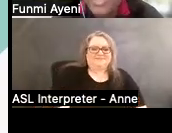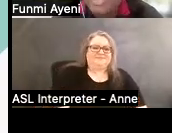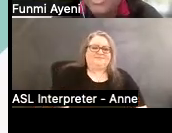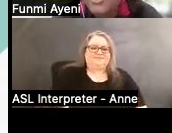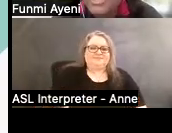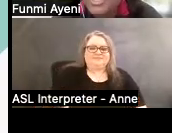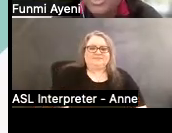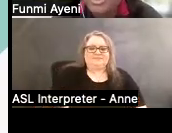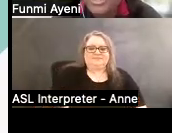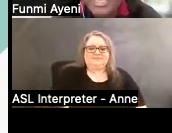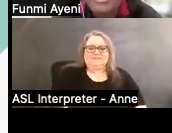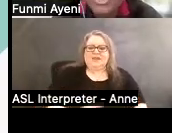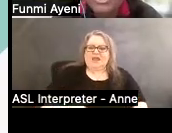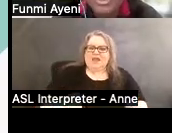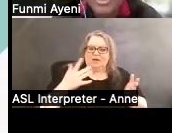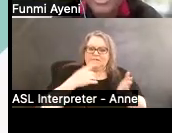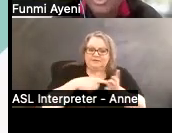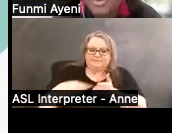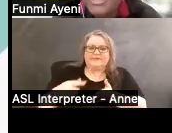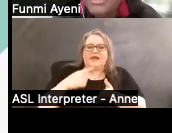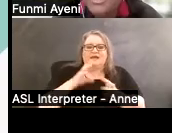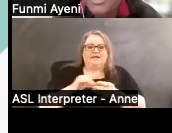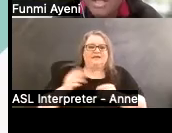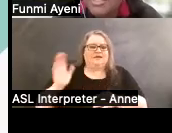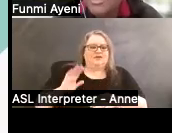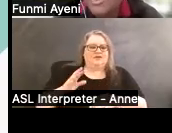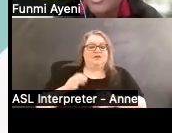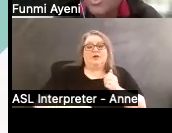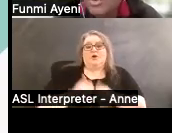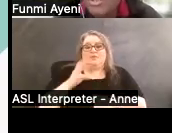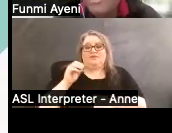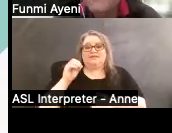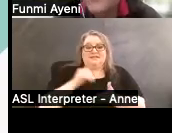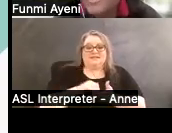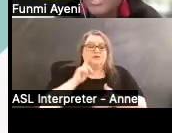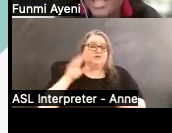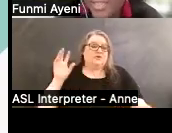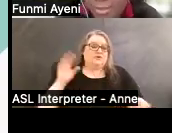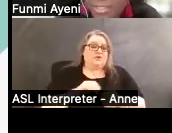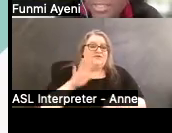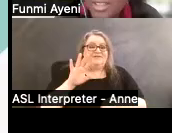And so how much was distributed? I had mentioned earlier that almost 60,000, so a total of